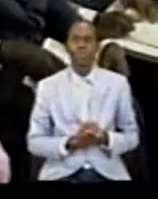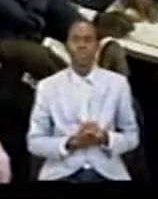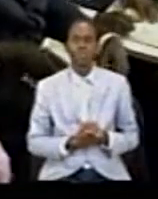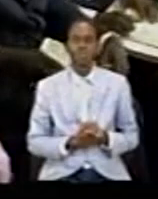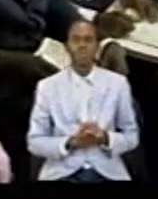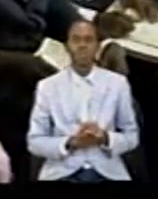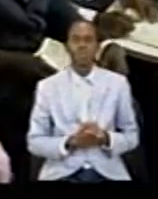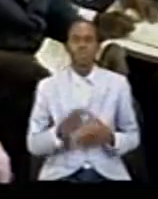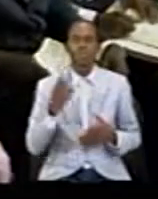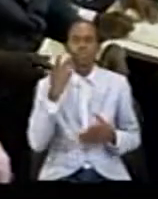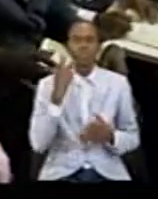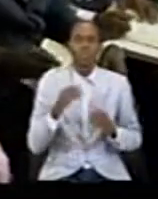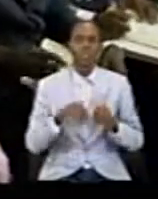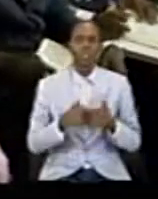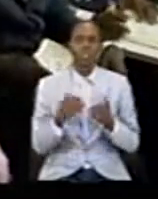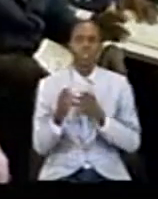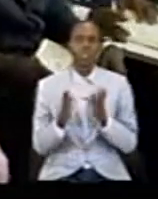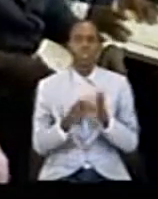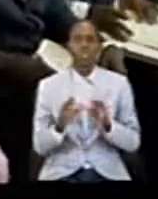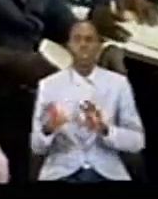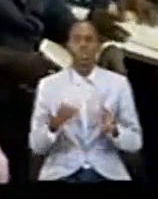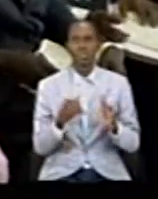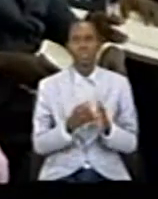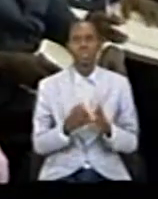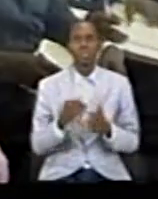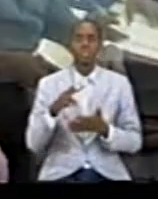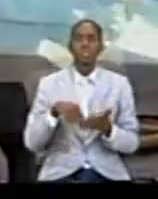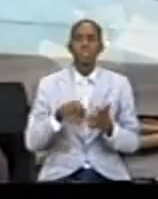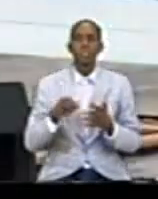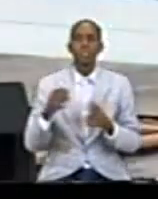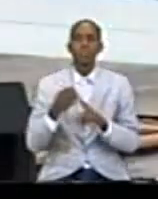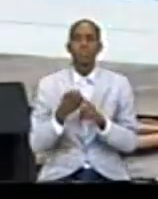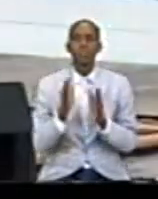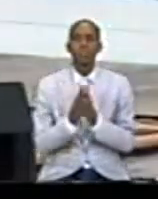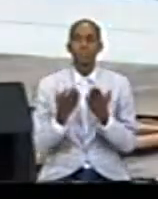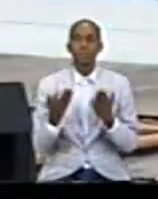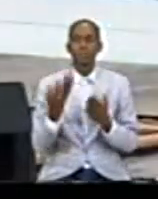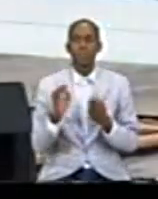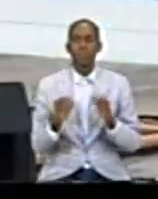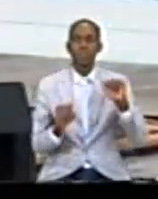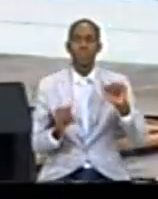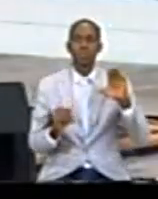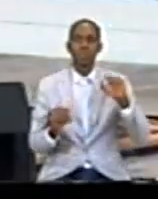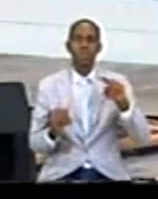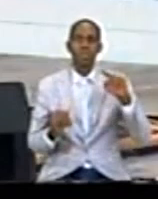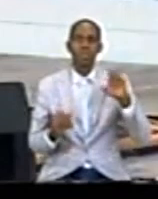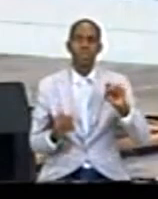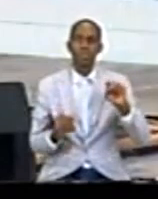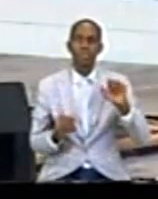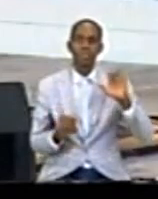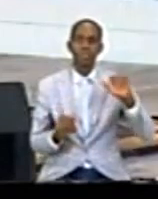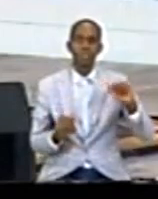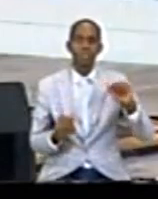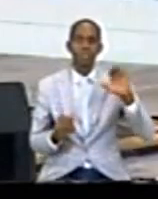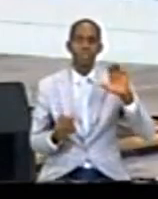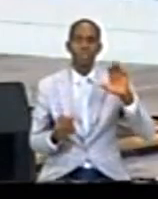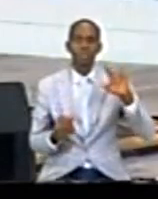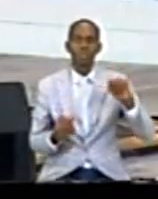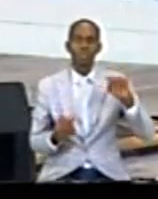Look at how Jesus did it. I'm reading to you from Acts chapter 10. Acts chapter